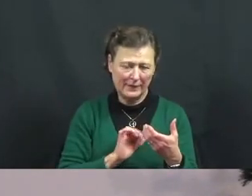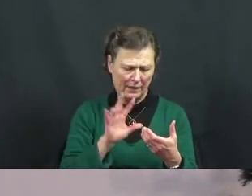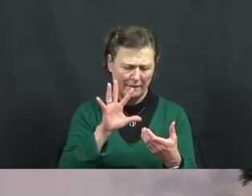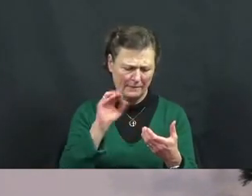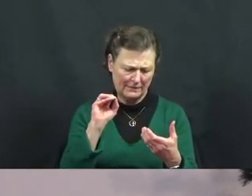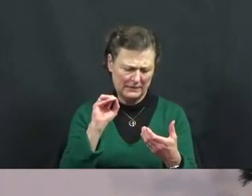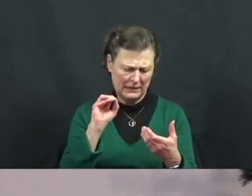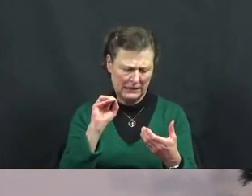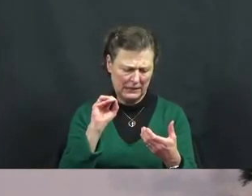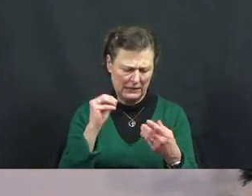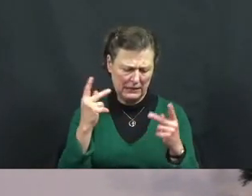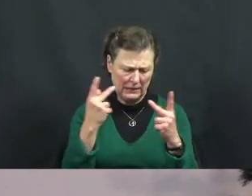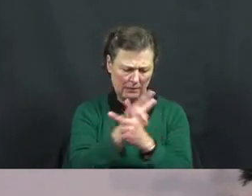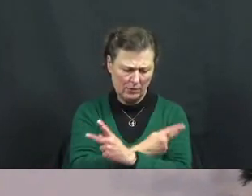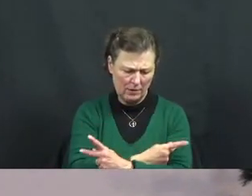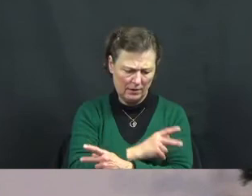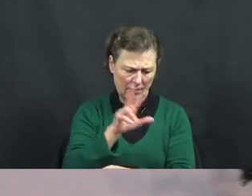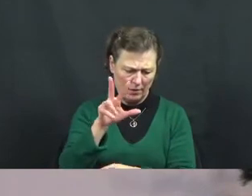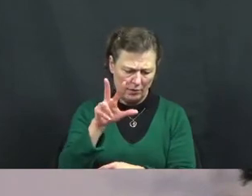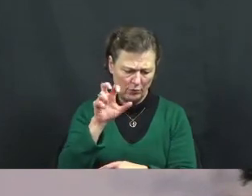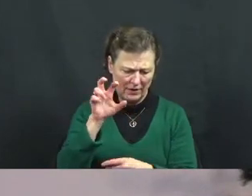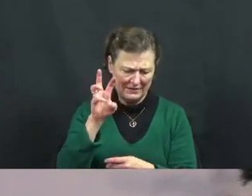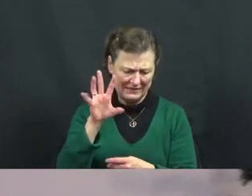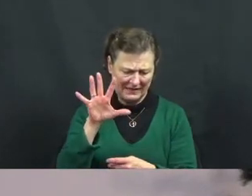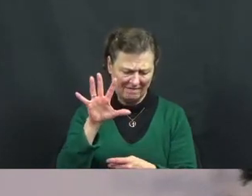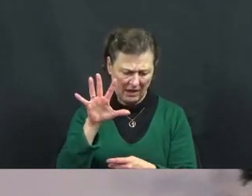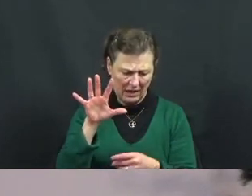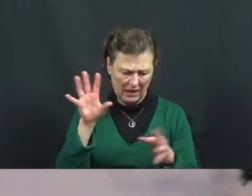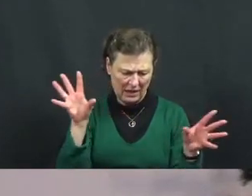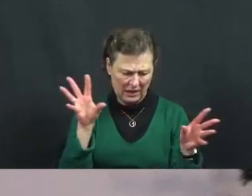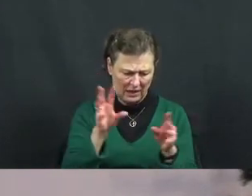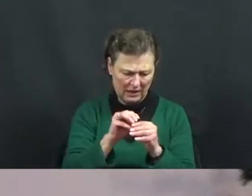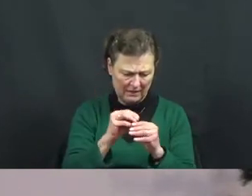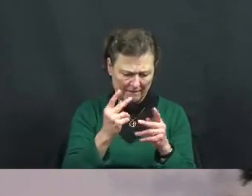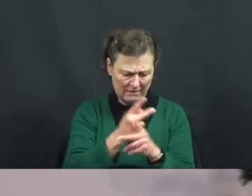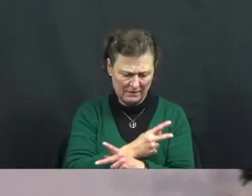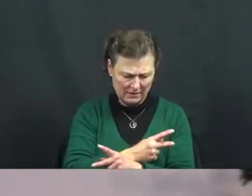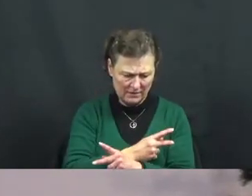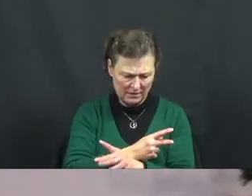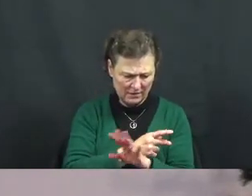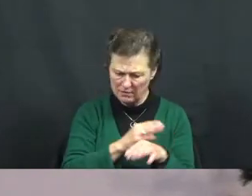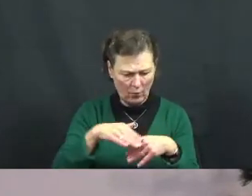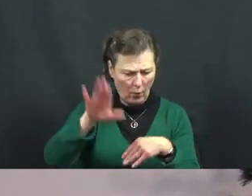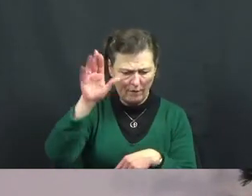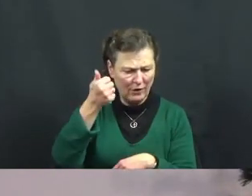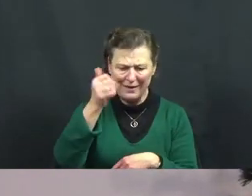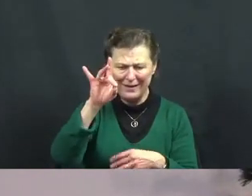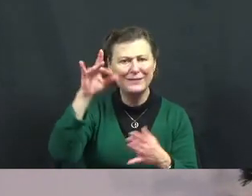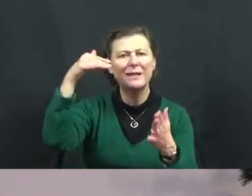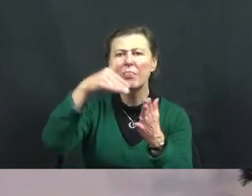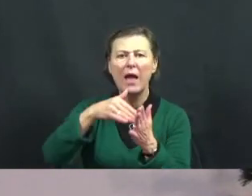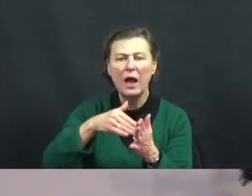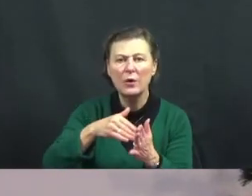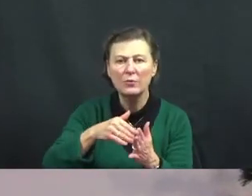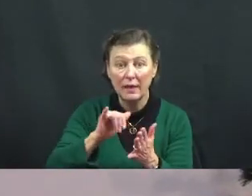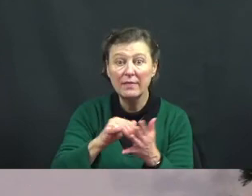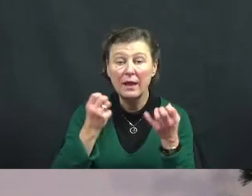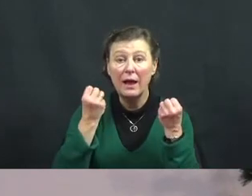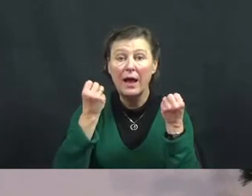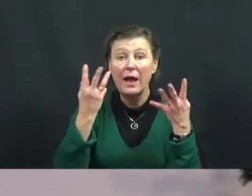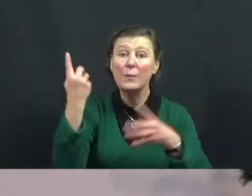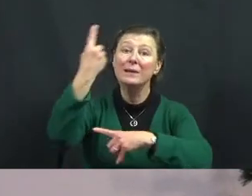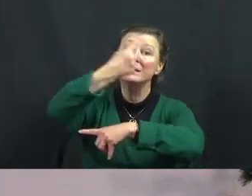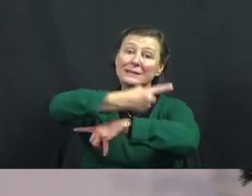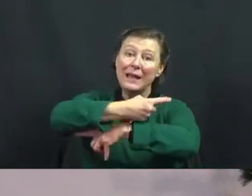50, multiplied it by 365, came up with over 18,000. And that's how many days